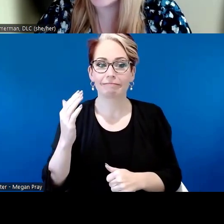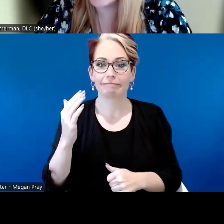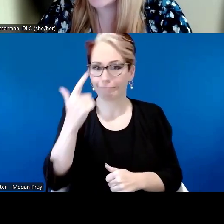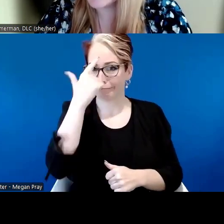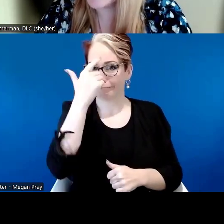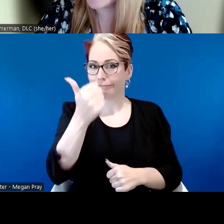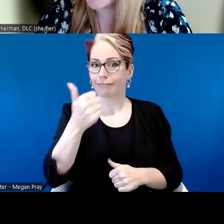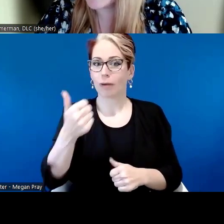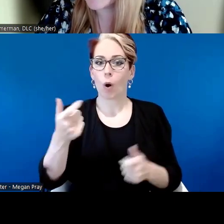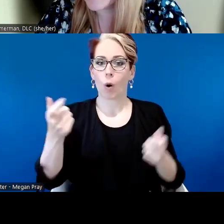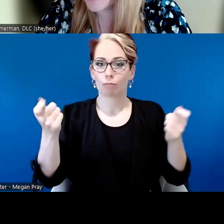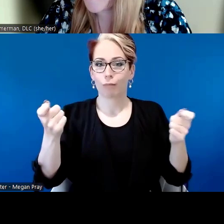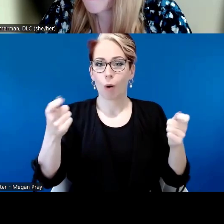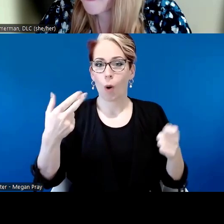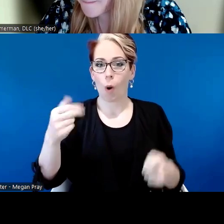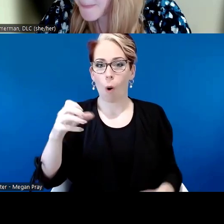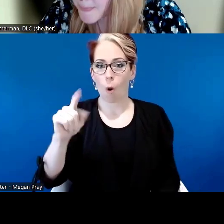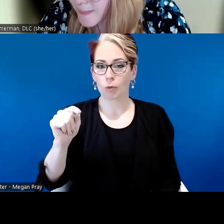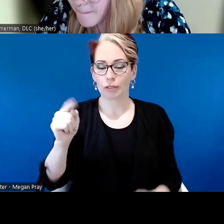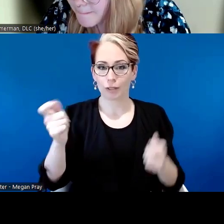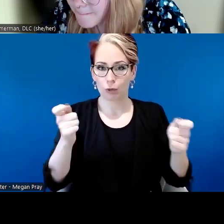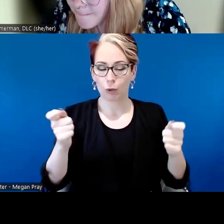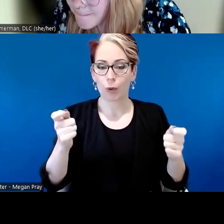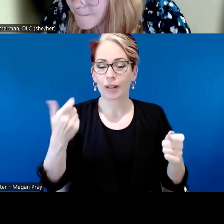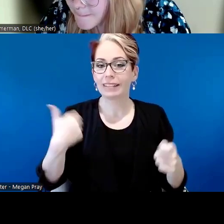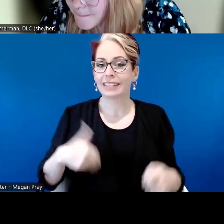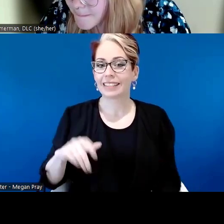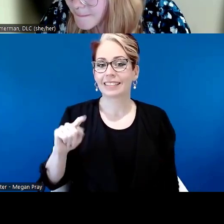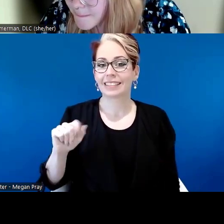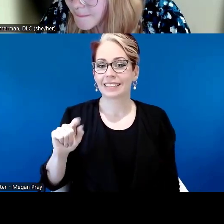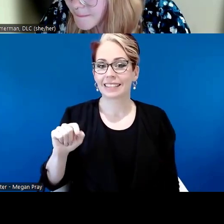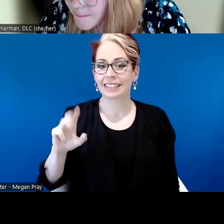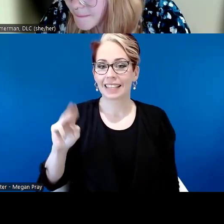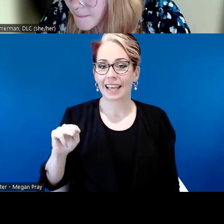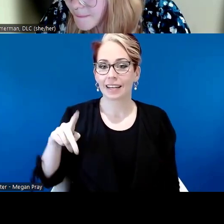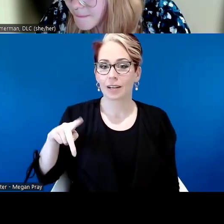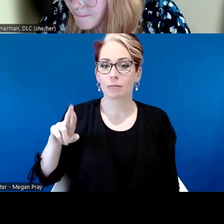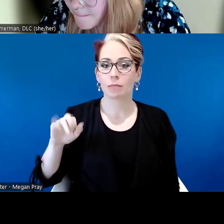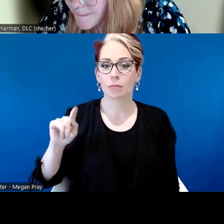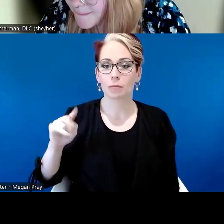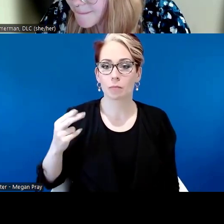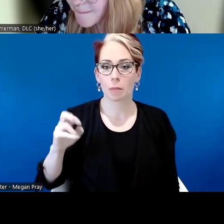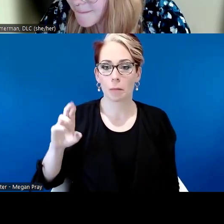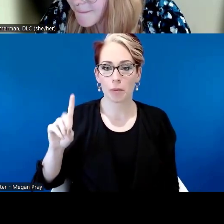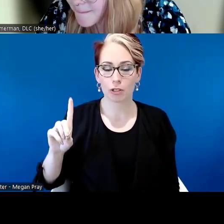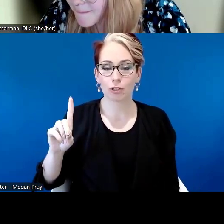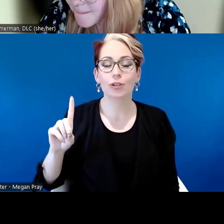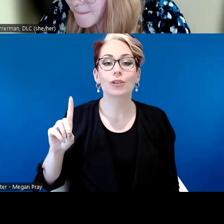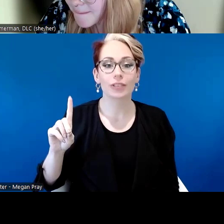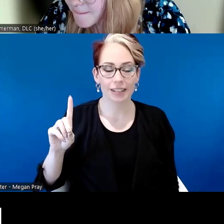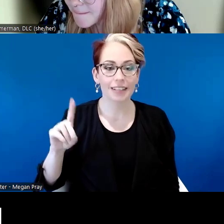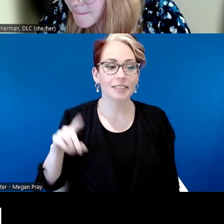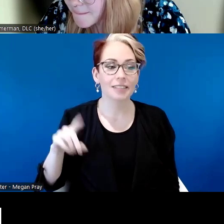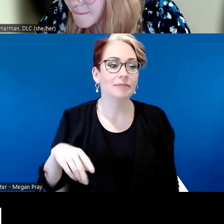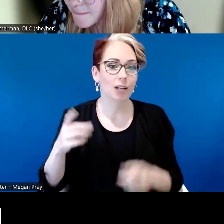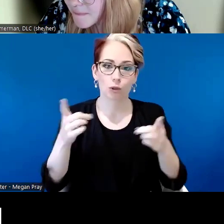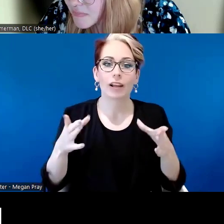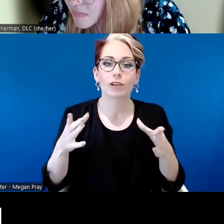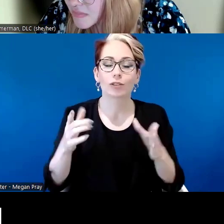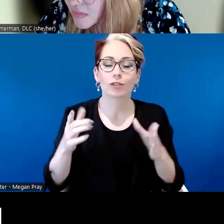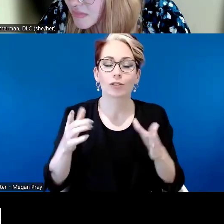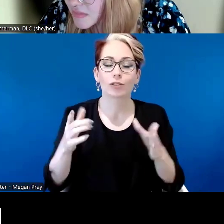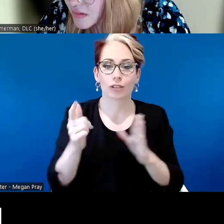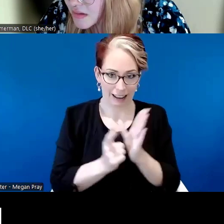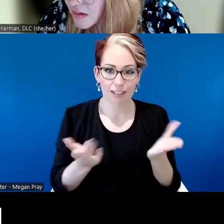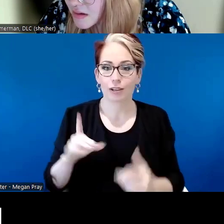the video. So my name is Tatum Pritchard. I'm the Director of Litigation at the Disability Law Center. I use she,